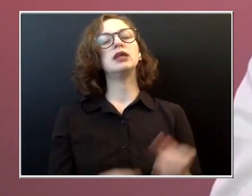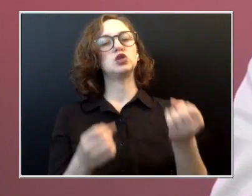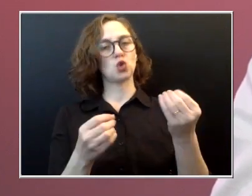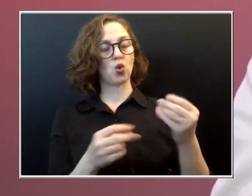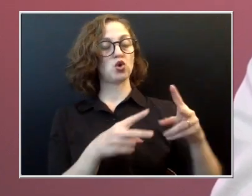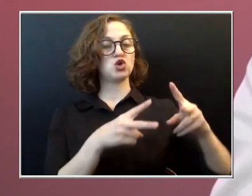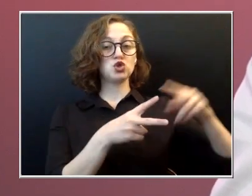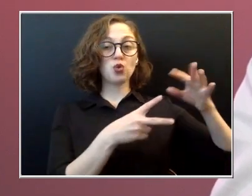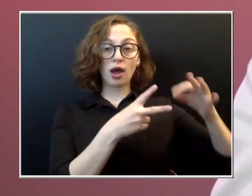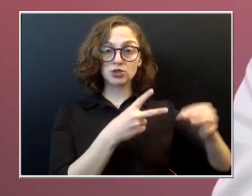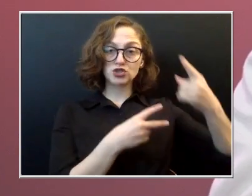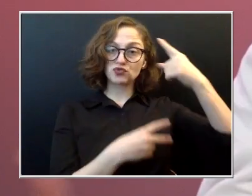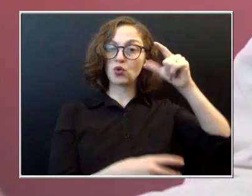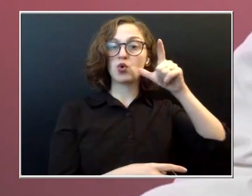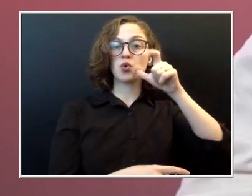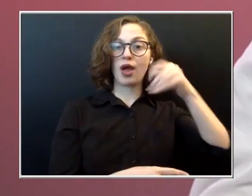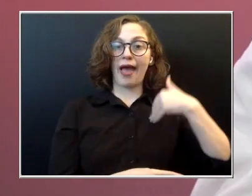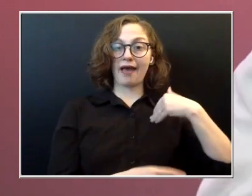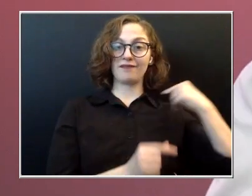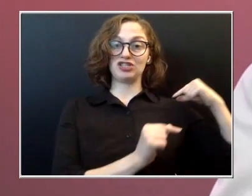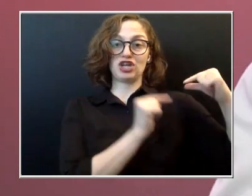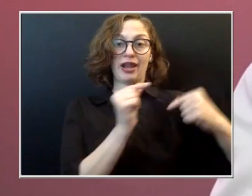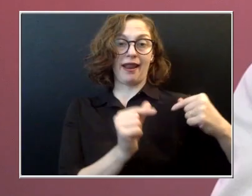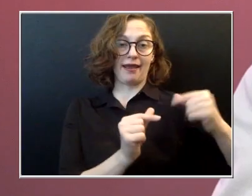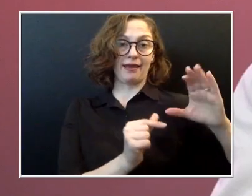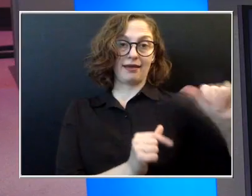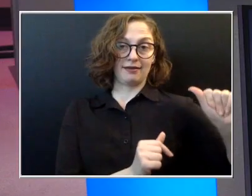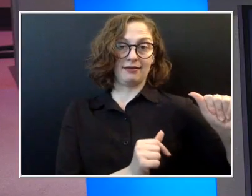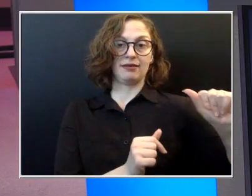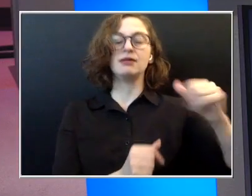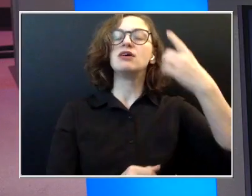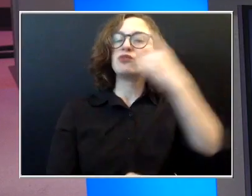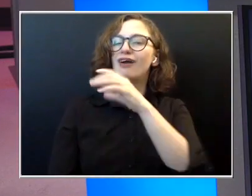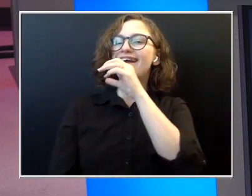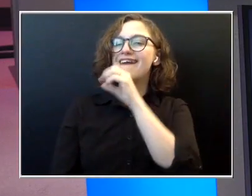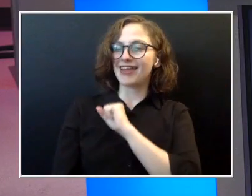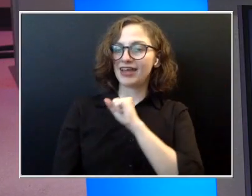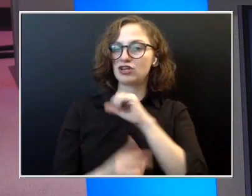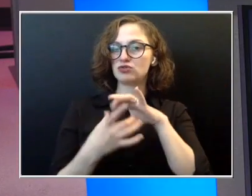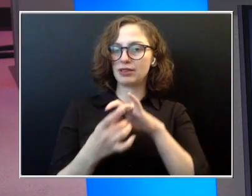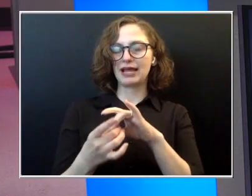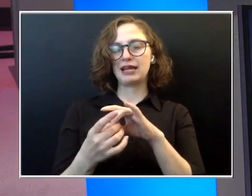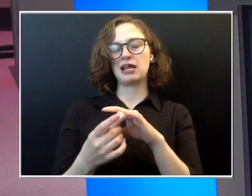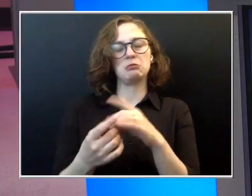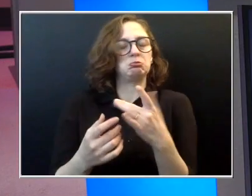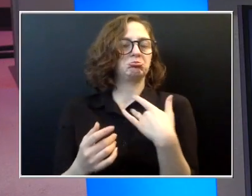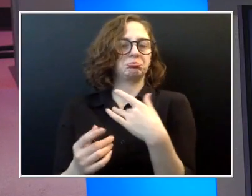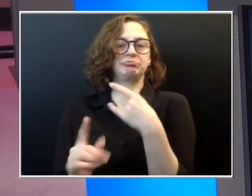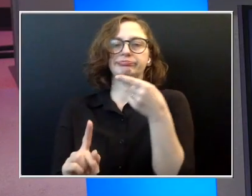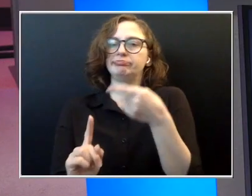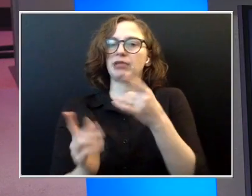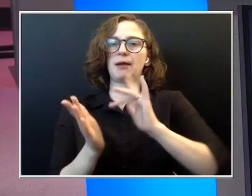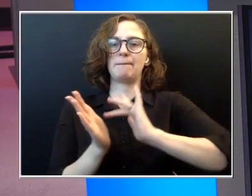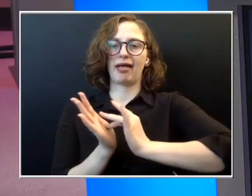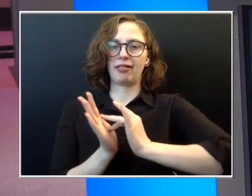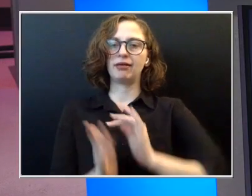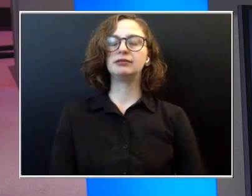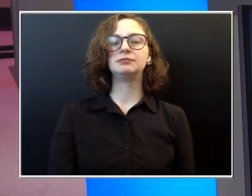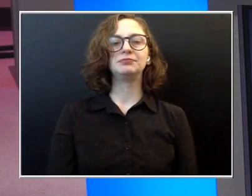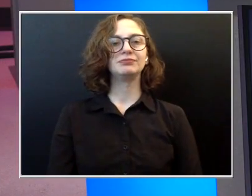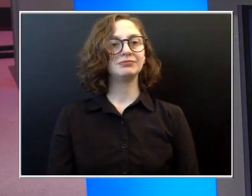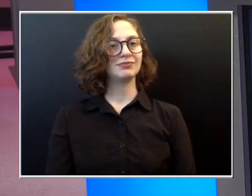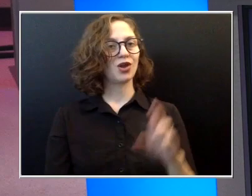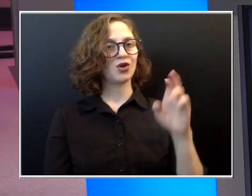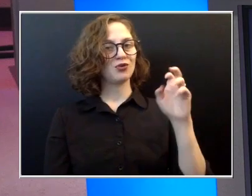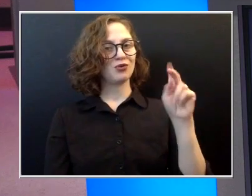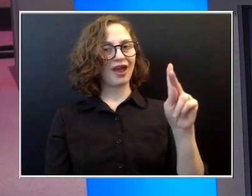for wild type, we generally use a pill like his case. Rick, I have a question for you. I know that a lot of dog lovers are going to wonder